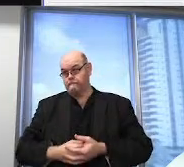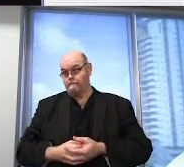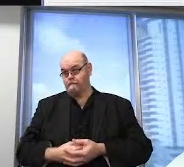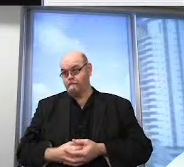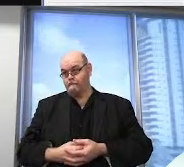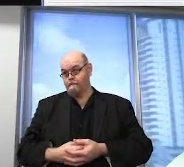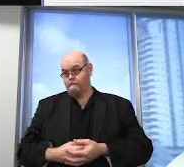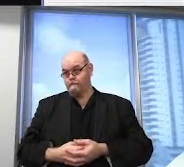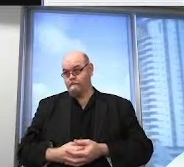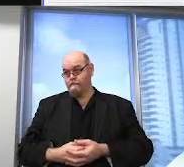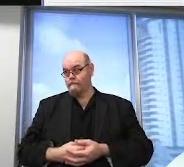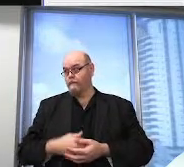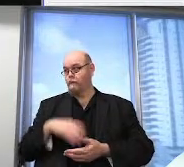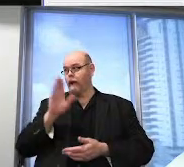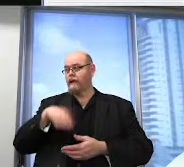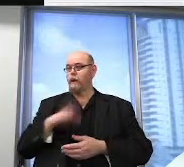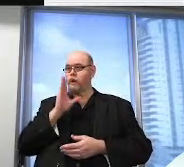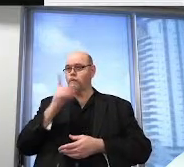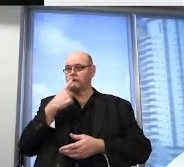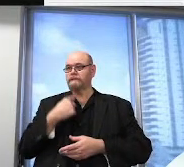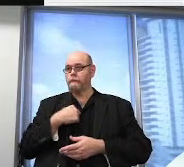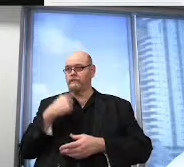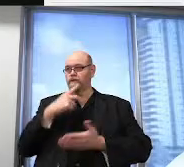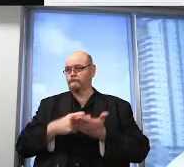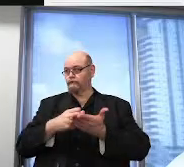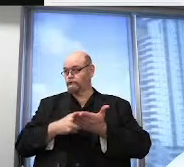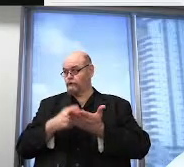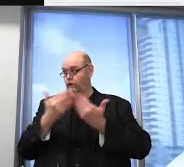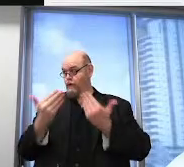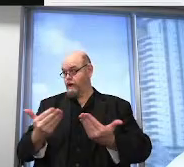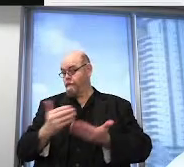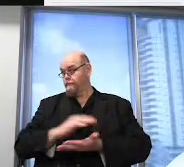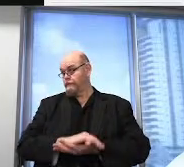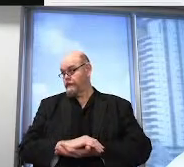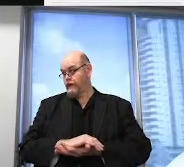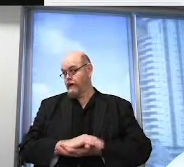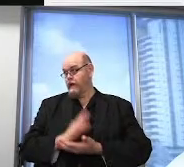let me just get an answer to this question. I know he's going to tell me the truth. Go ahead, Mr. Figueroa.